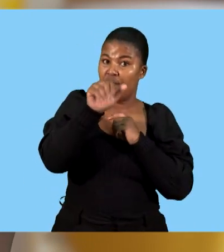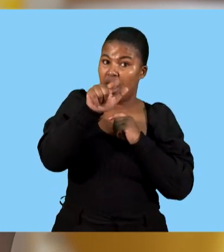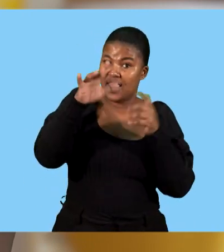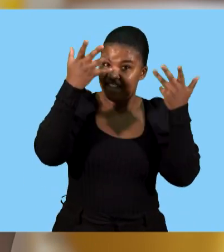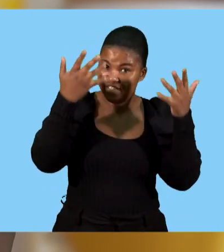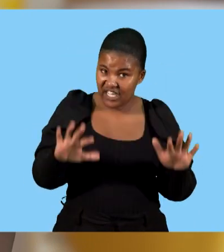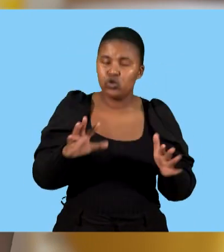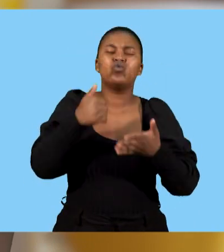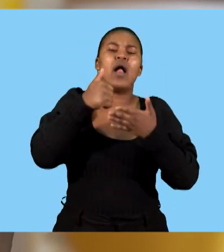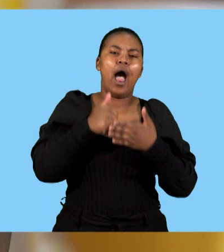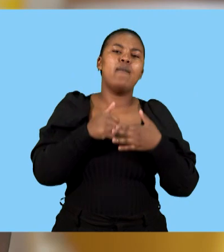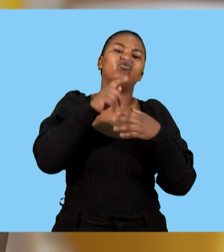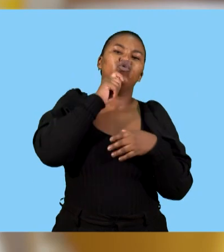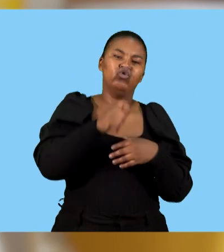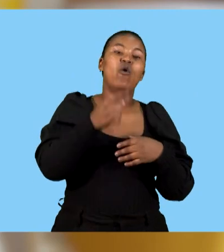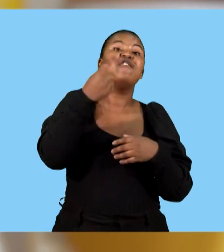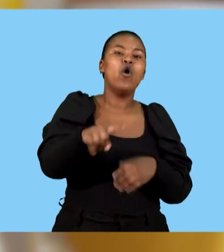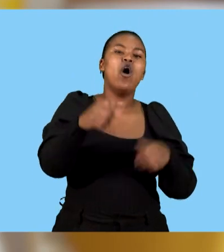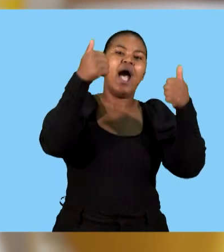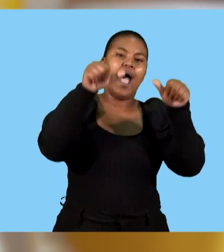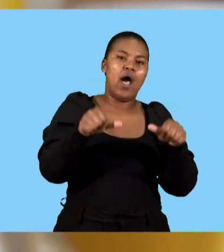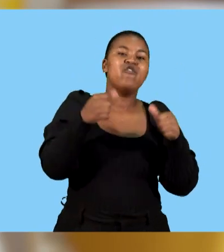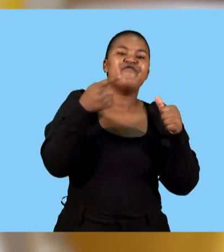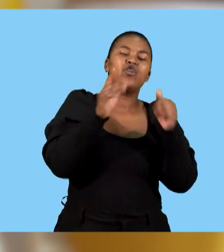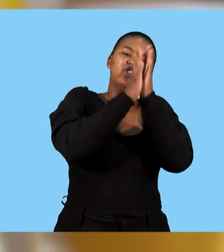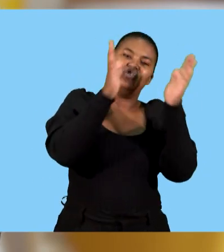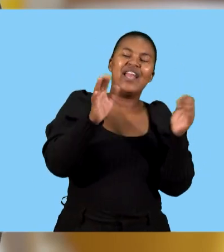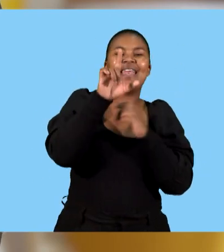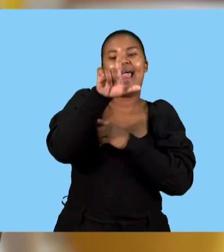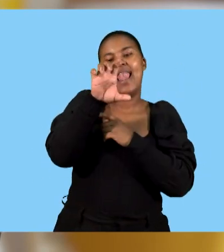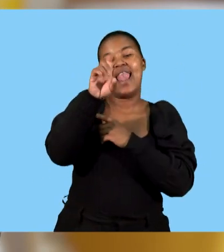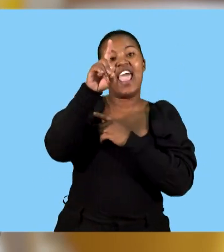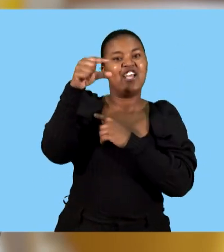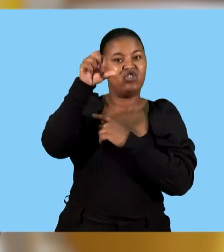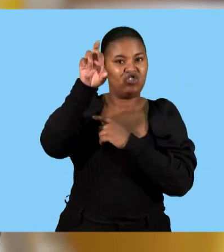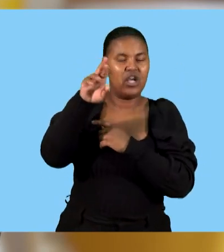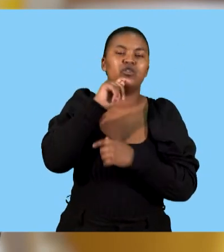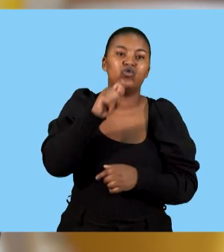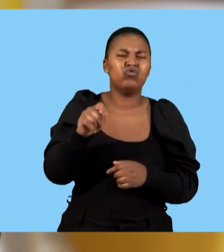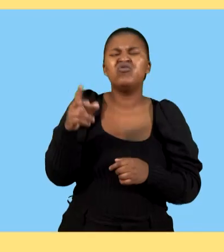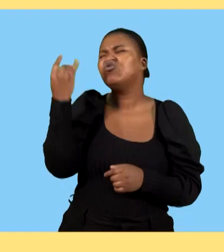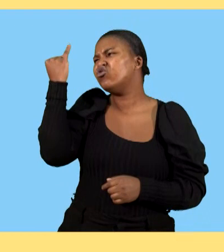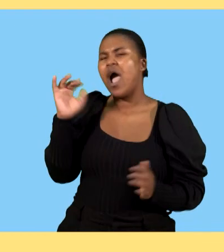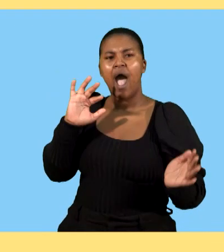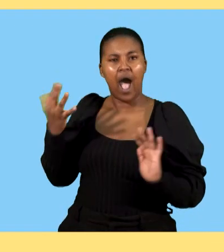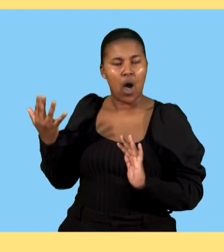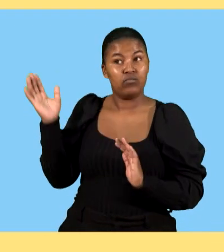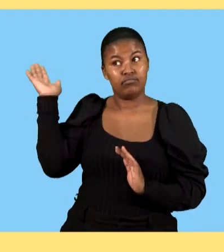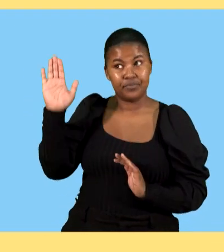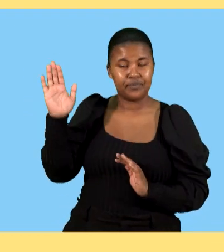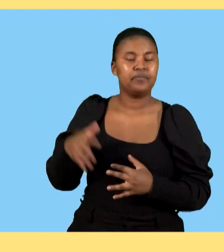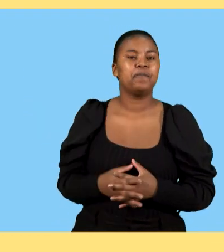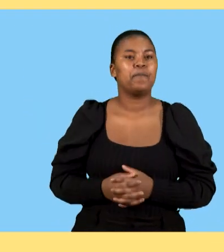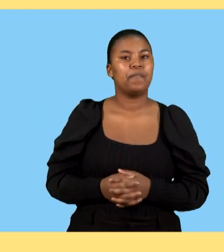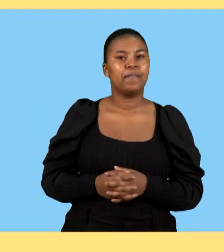do your general ledger. Let us see how our general ledger is going to look like. The first thing is